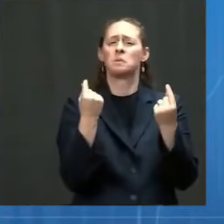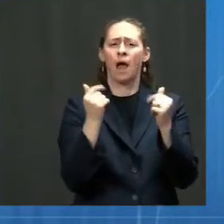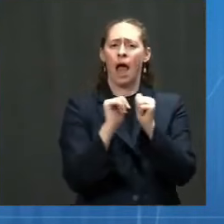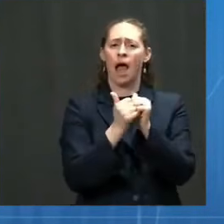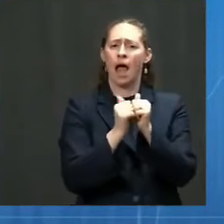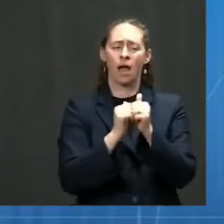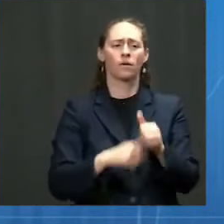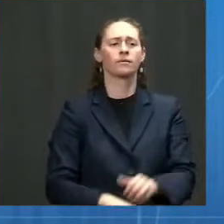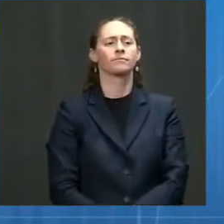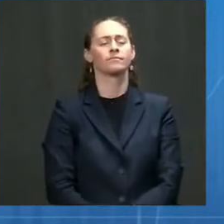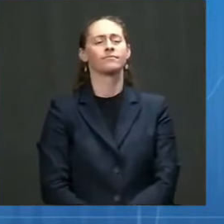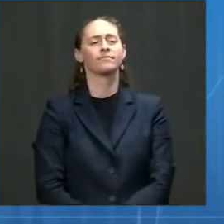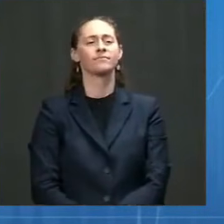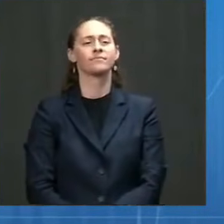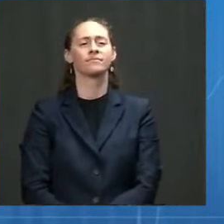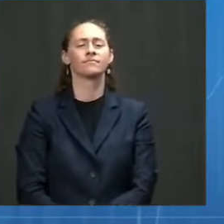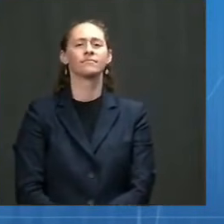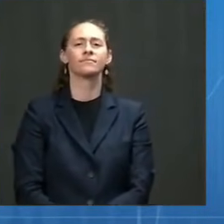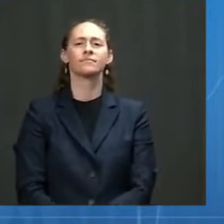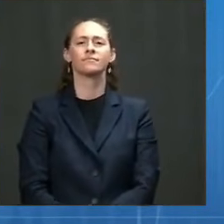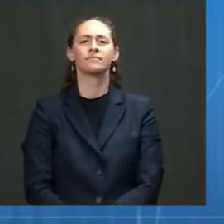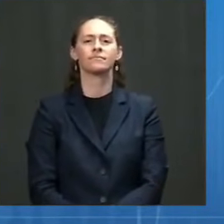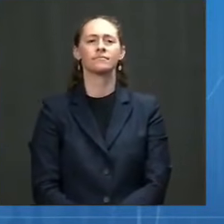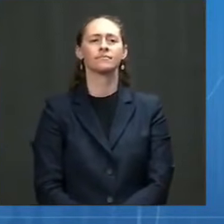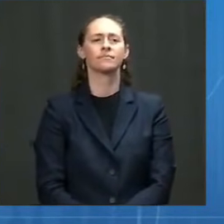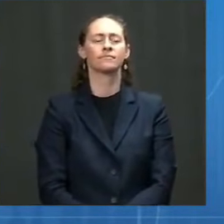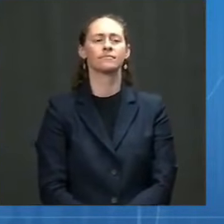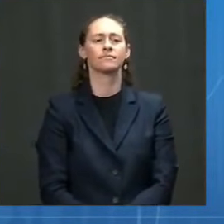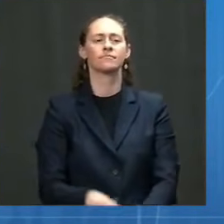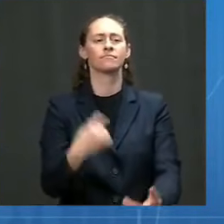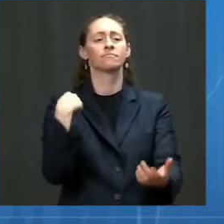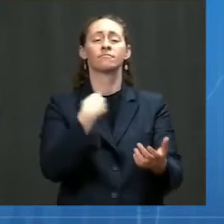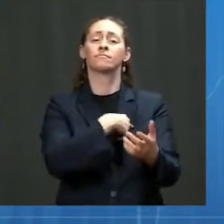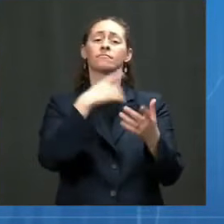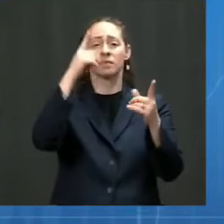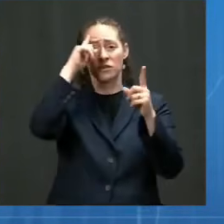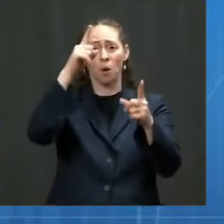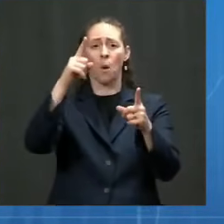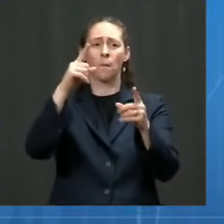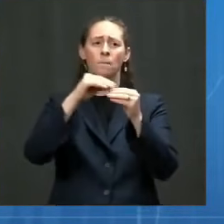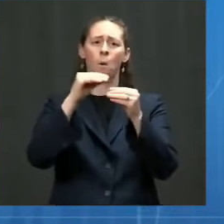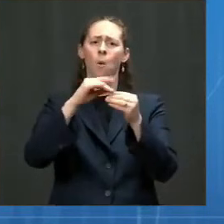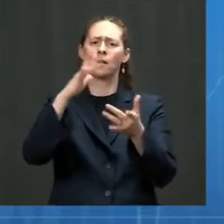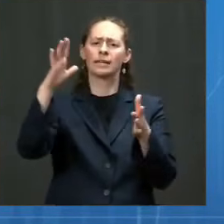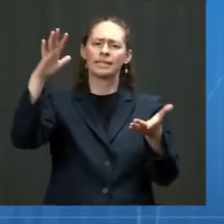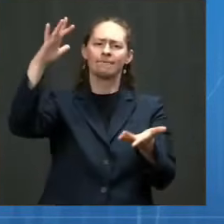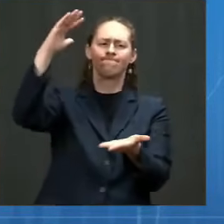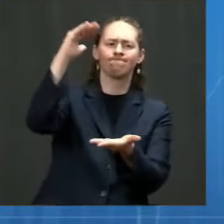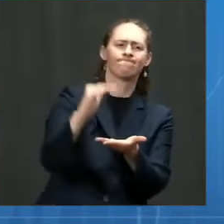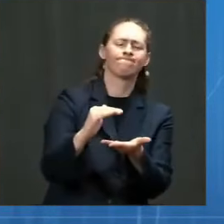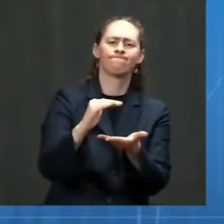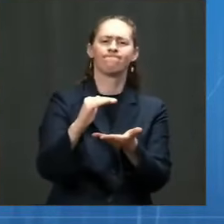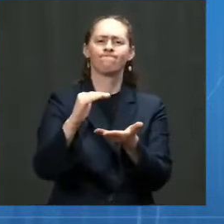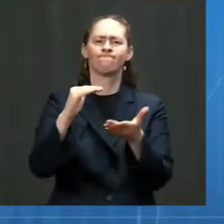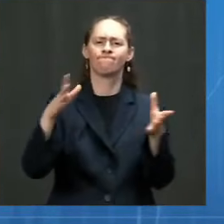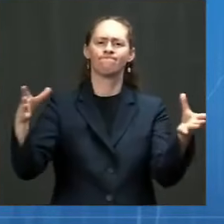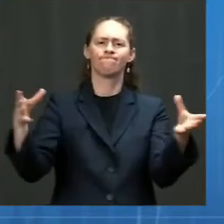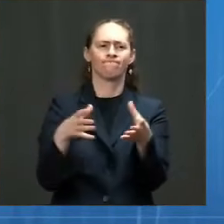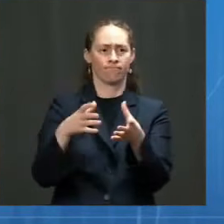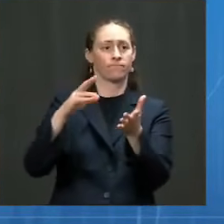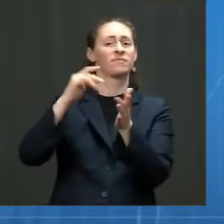by mitigation, and mitigation of the kind of things you've heard from the recommendations of the CDC regarding